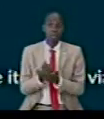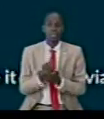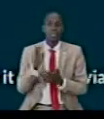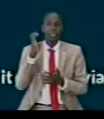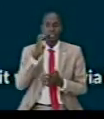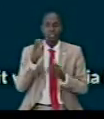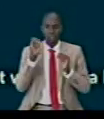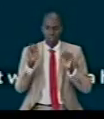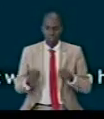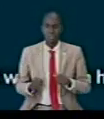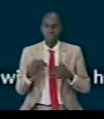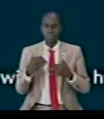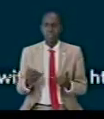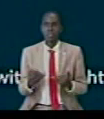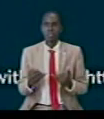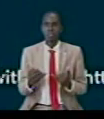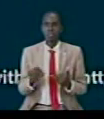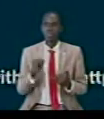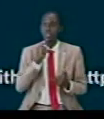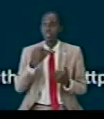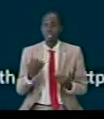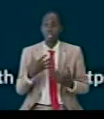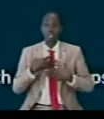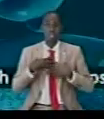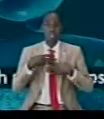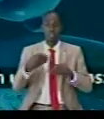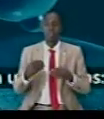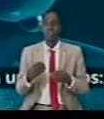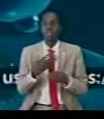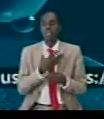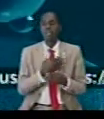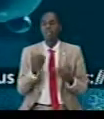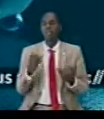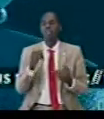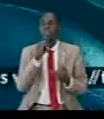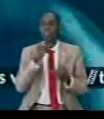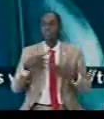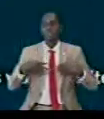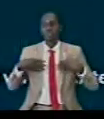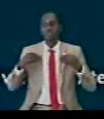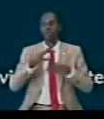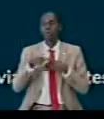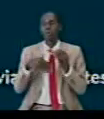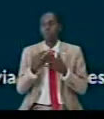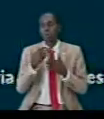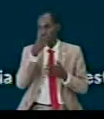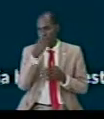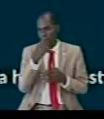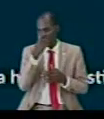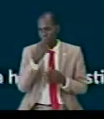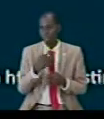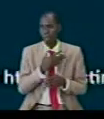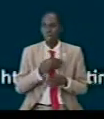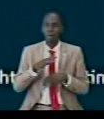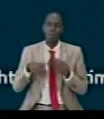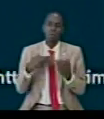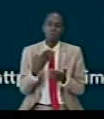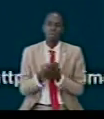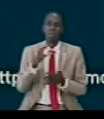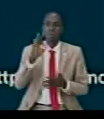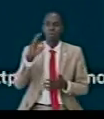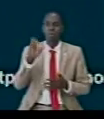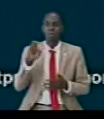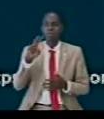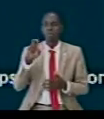before. And shortly after that, I received my healing. All cold and feverish feeling disappeared. I